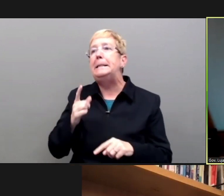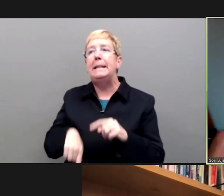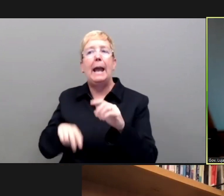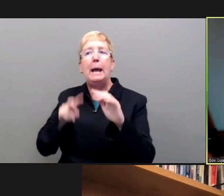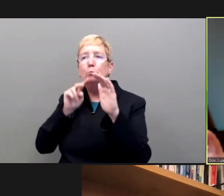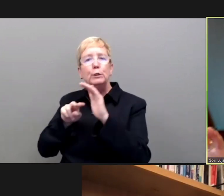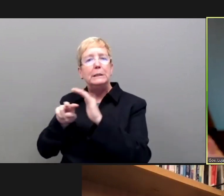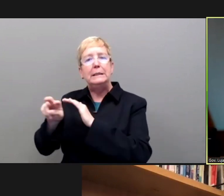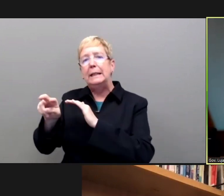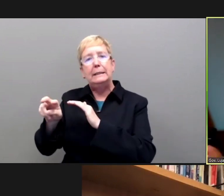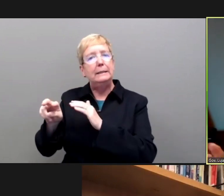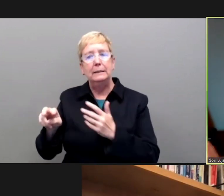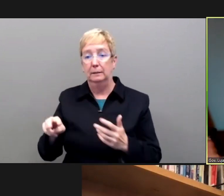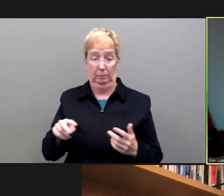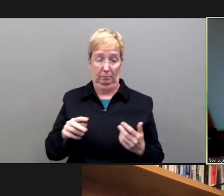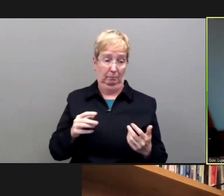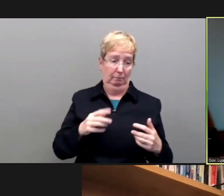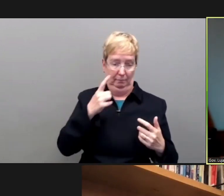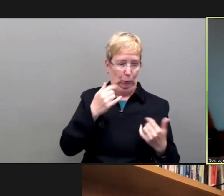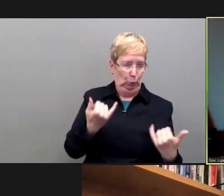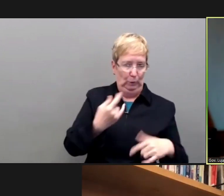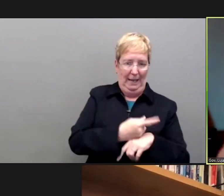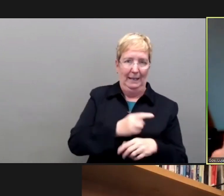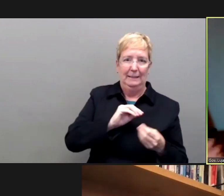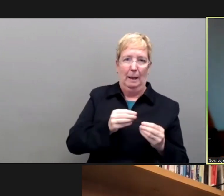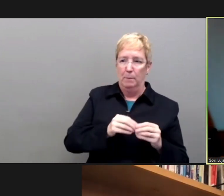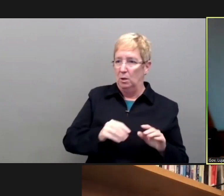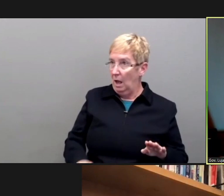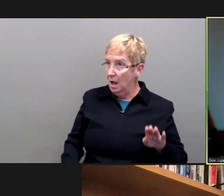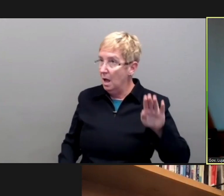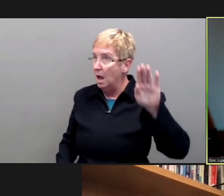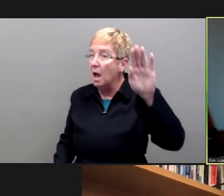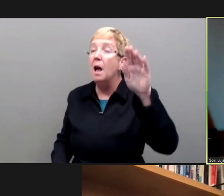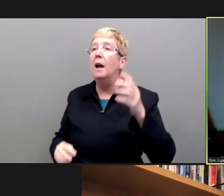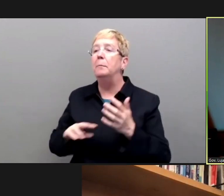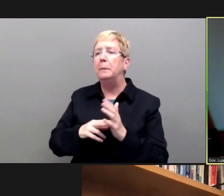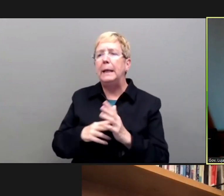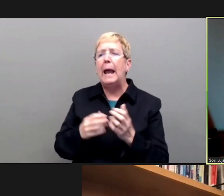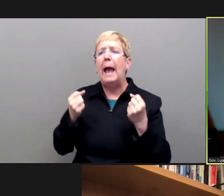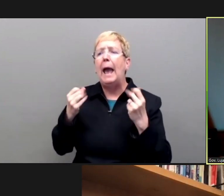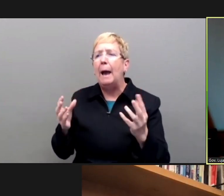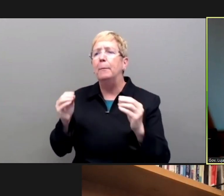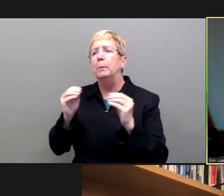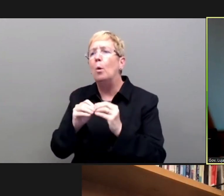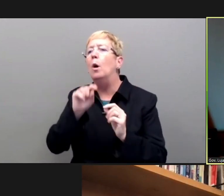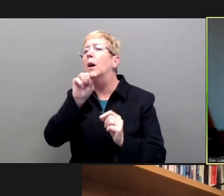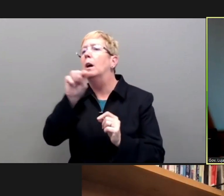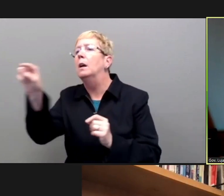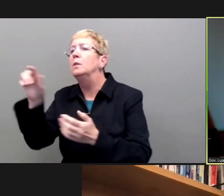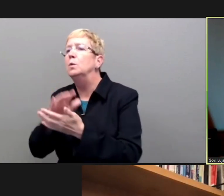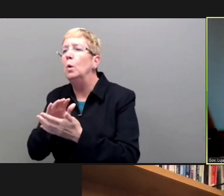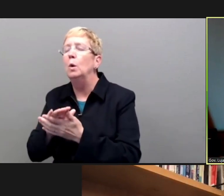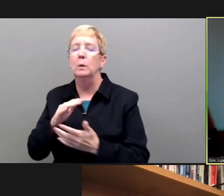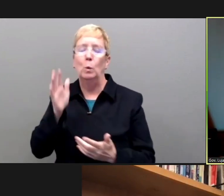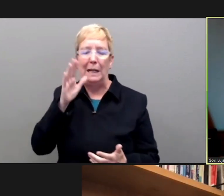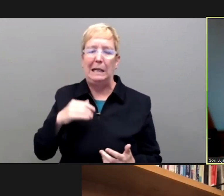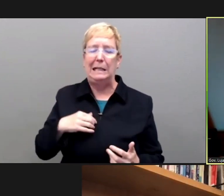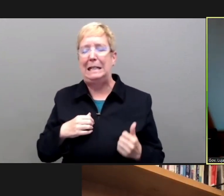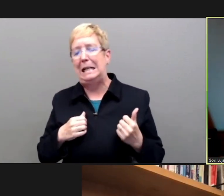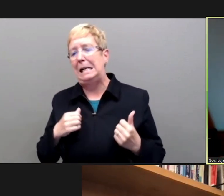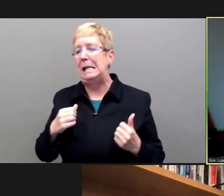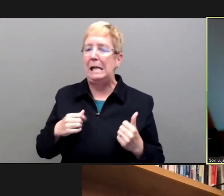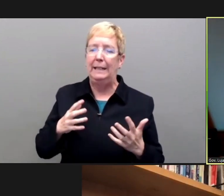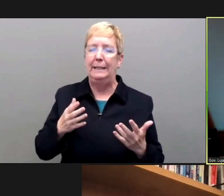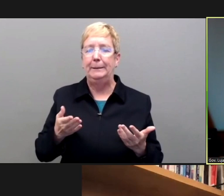rate of spread that we currently are attacking, how many more schools might make those decisions, but we are not forcing them to